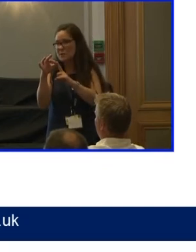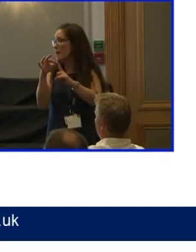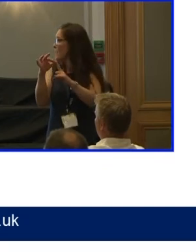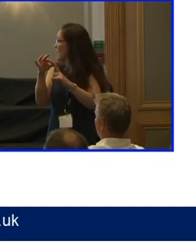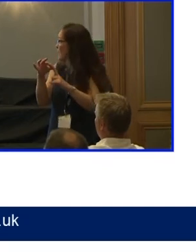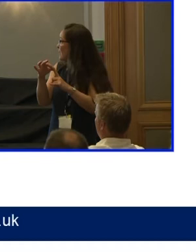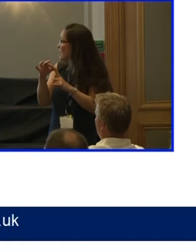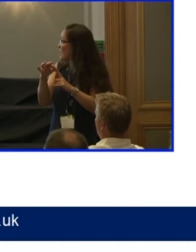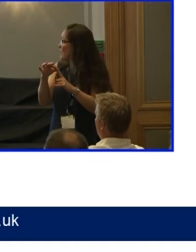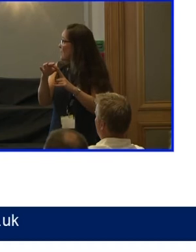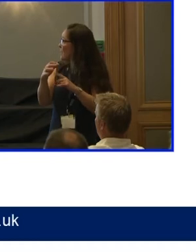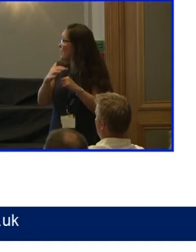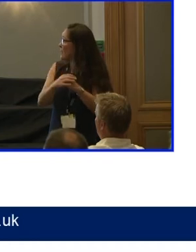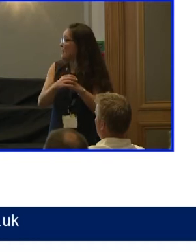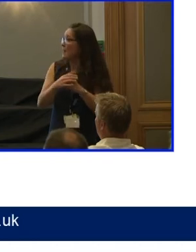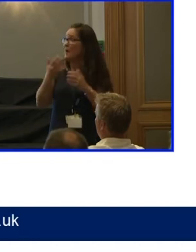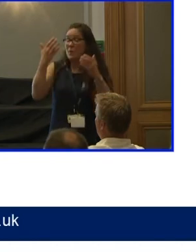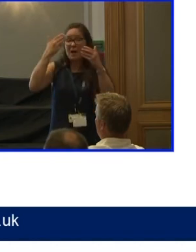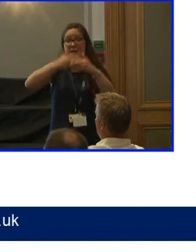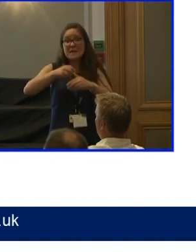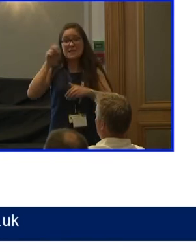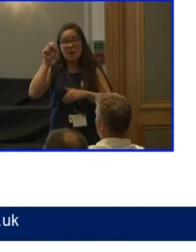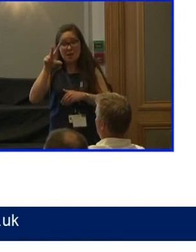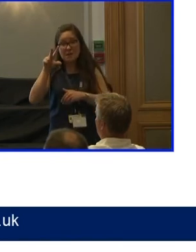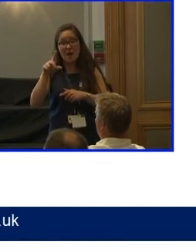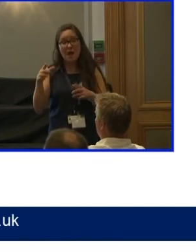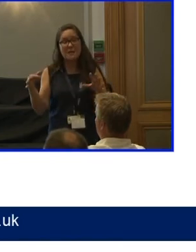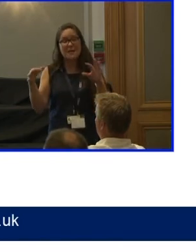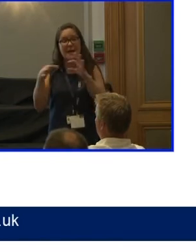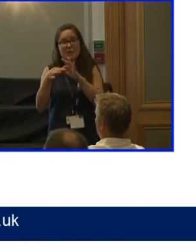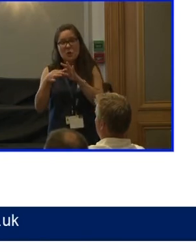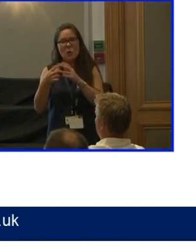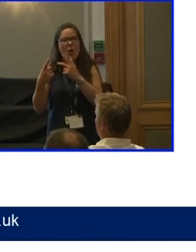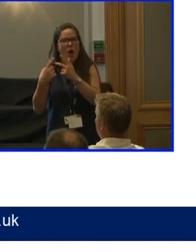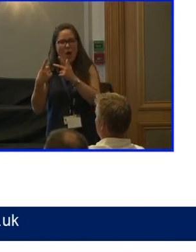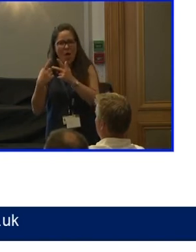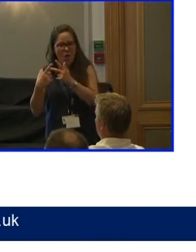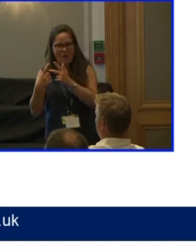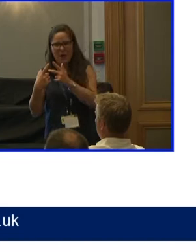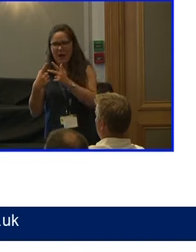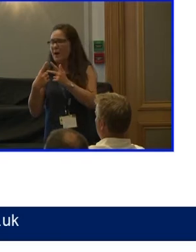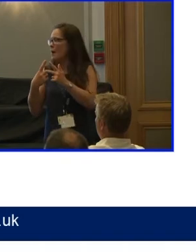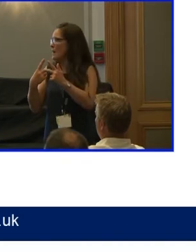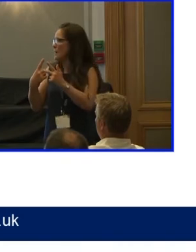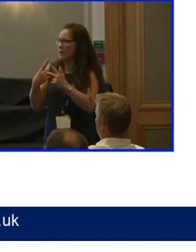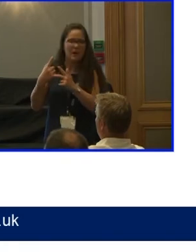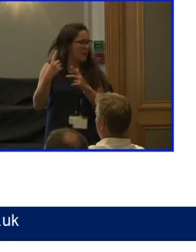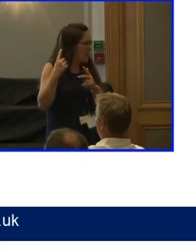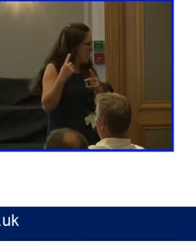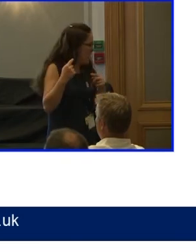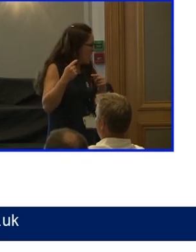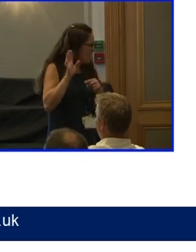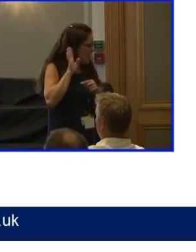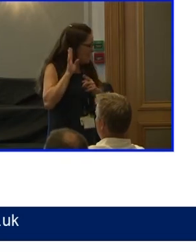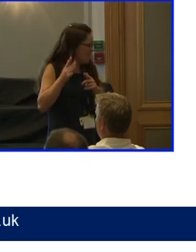choroideremia. And these were both studies that failed to meet their primary endpoints. And another trial, which we'll hear a bit about later on, was Renuron, which